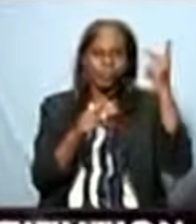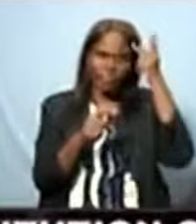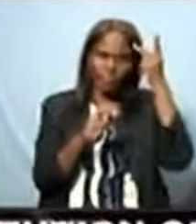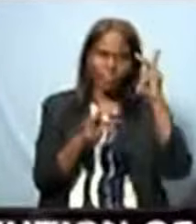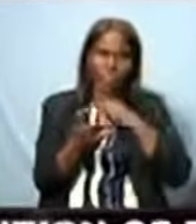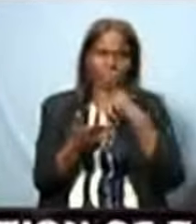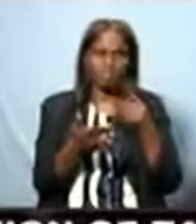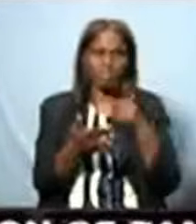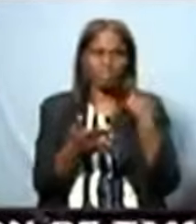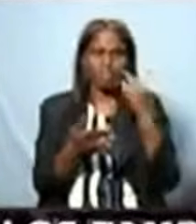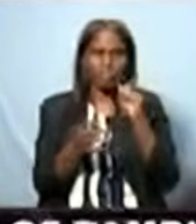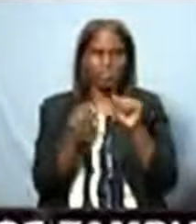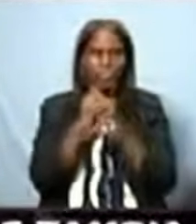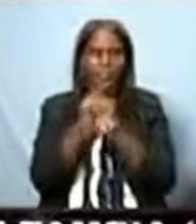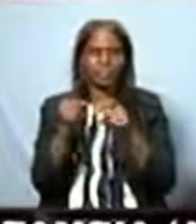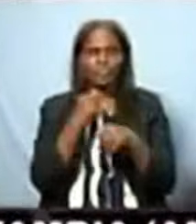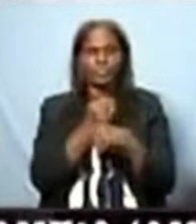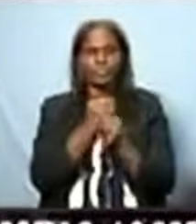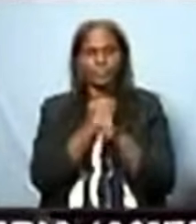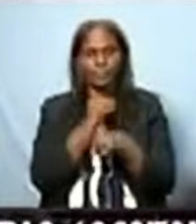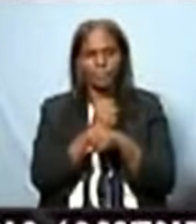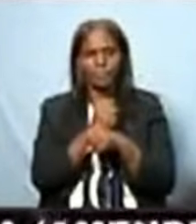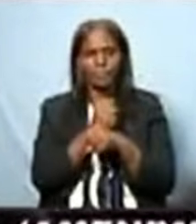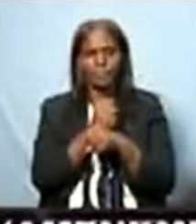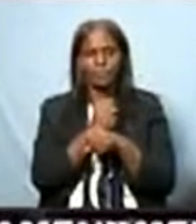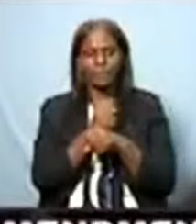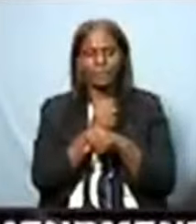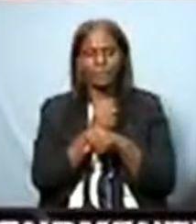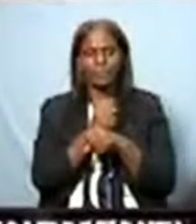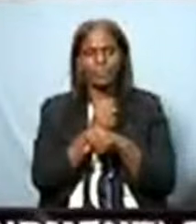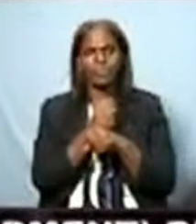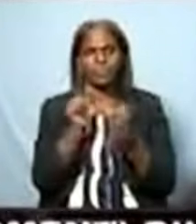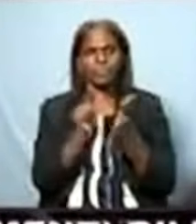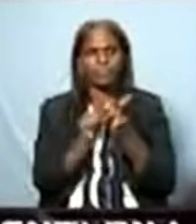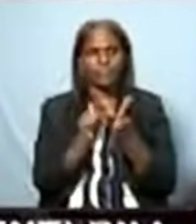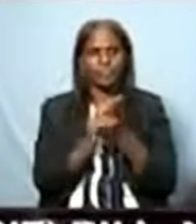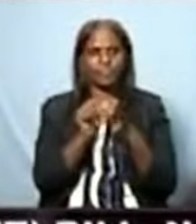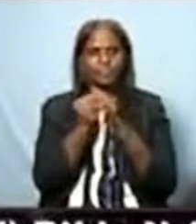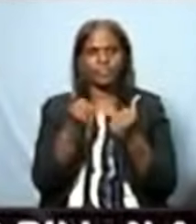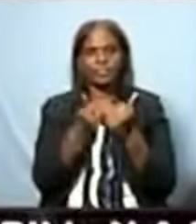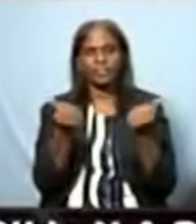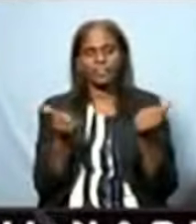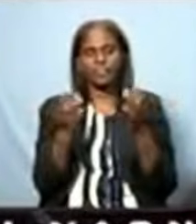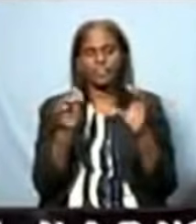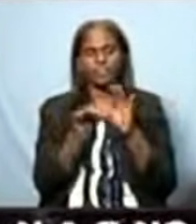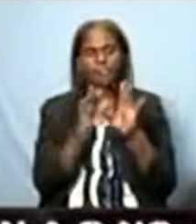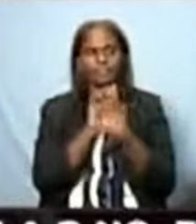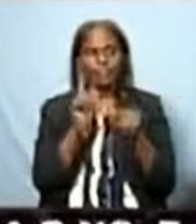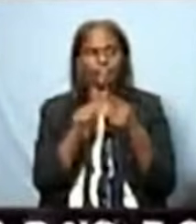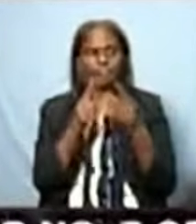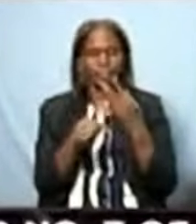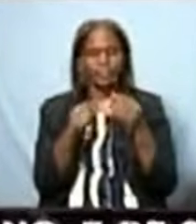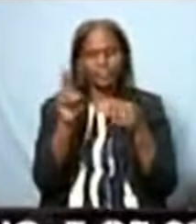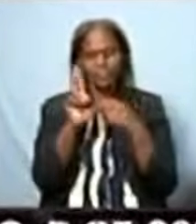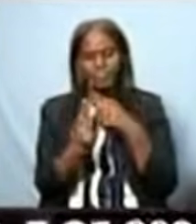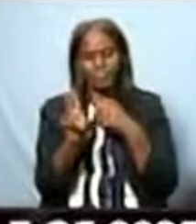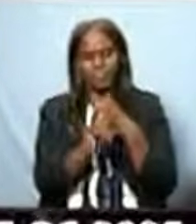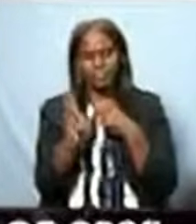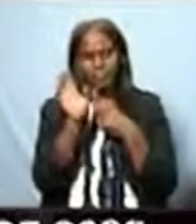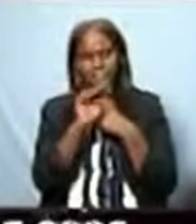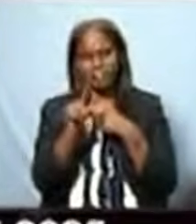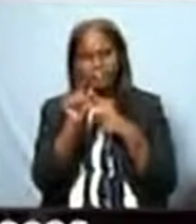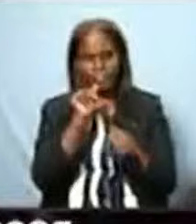party, who can just make a choice either in Lusaka or anywhere in Zambia to absolve